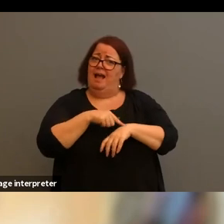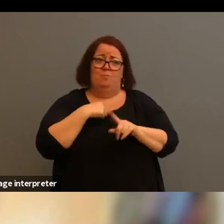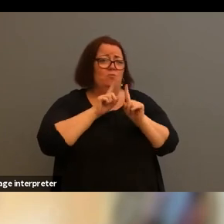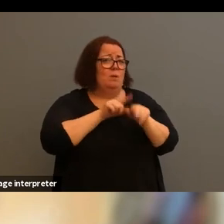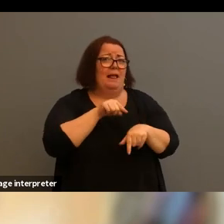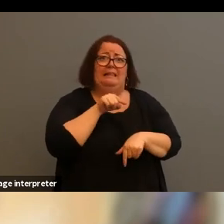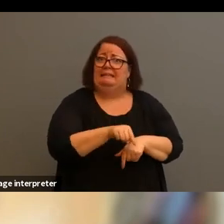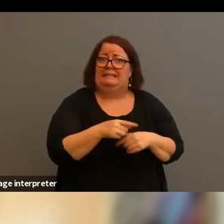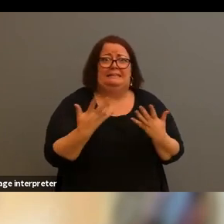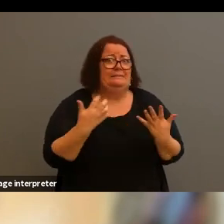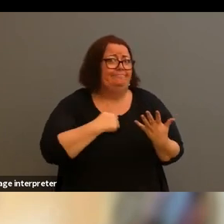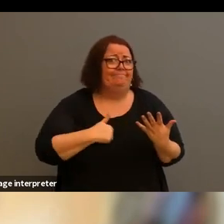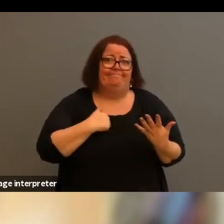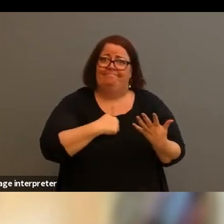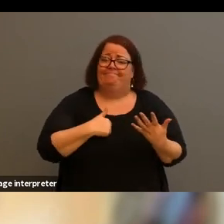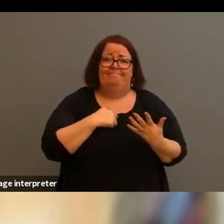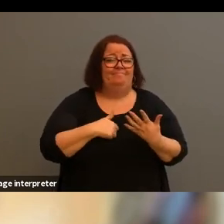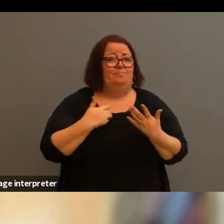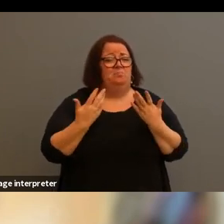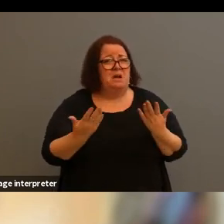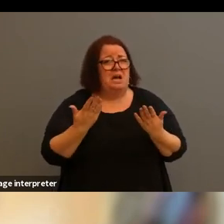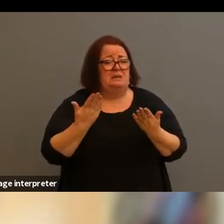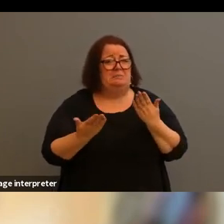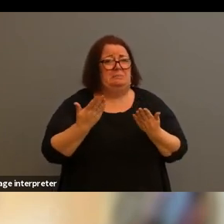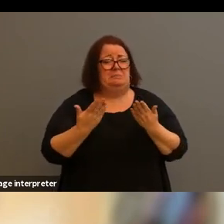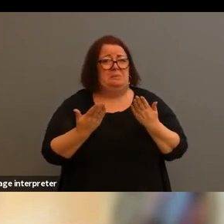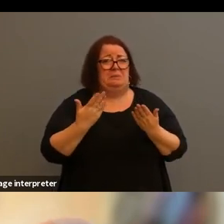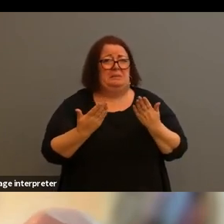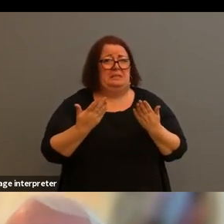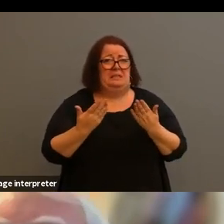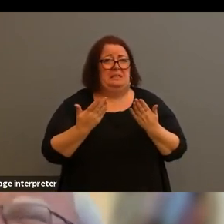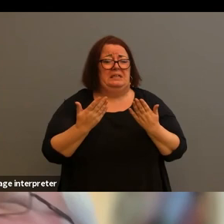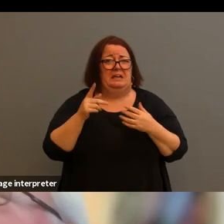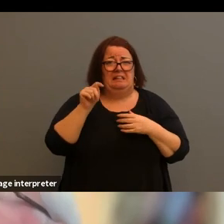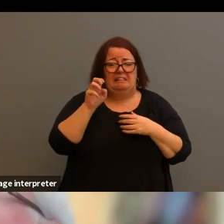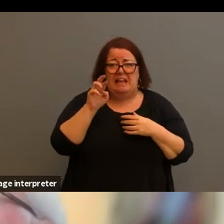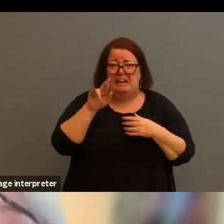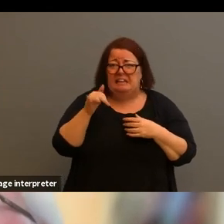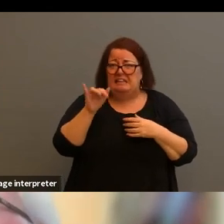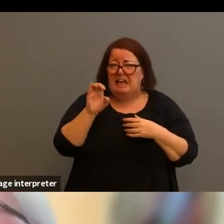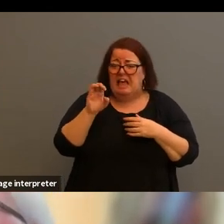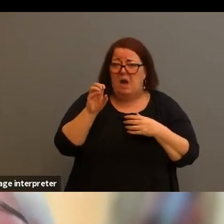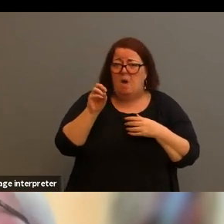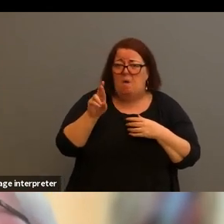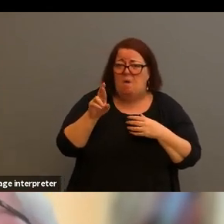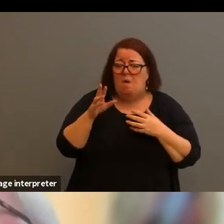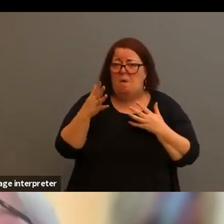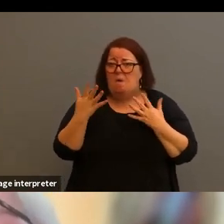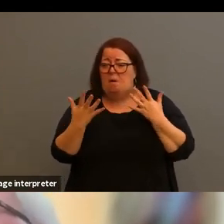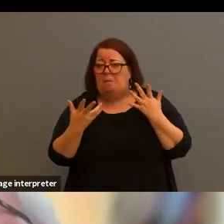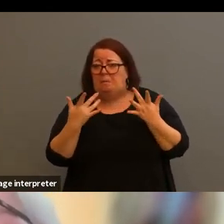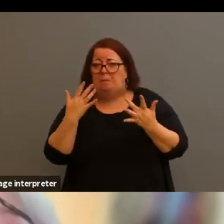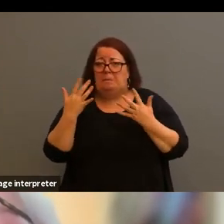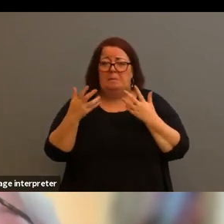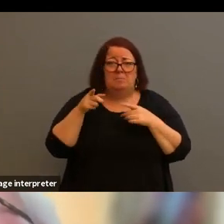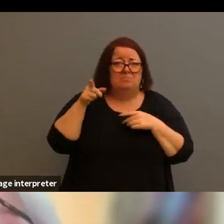from Buftir or from Terje from the Association of the Blind to make some comment on the question and